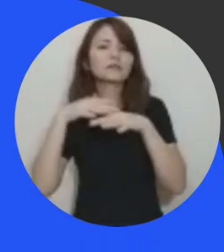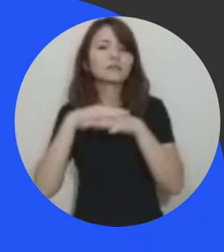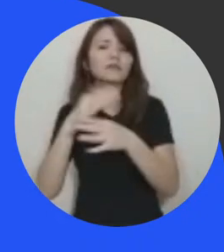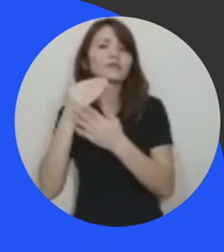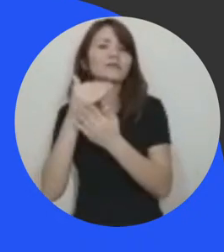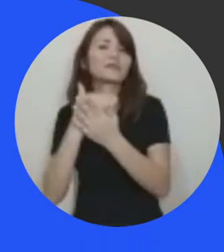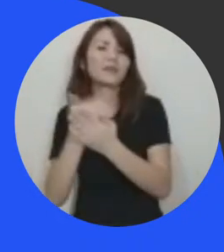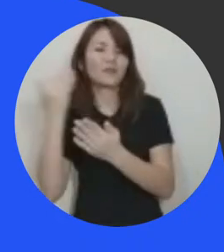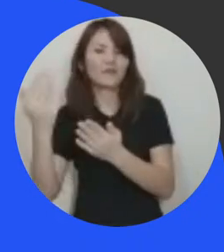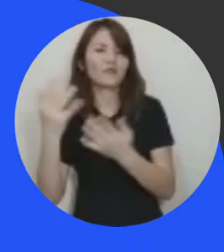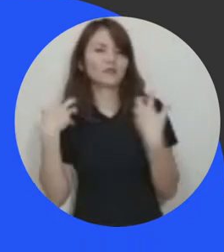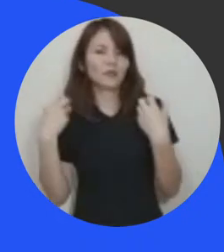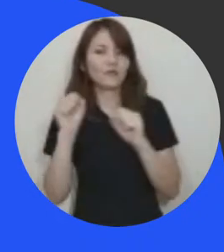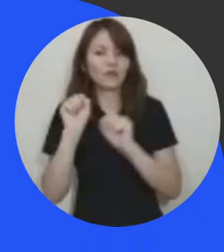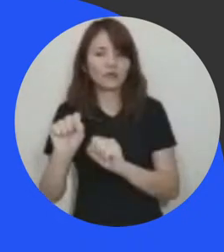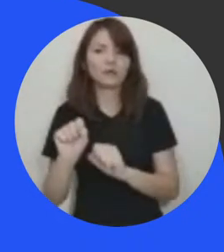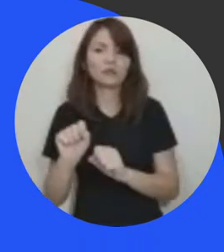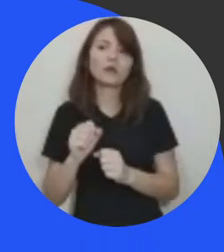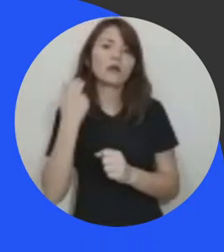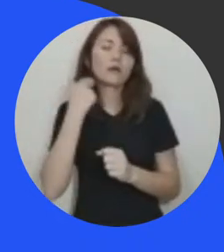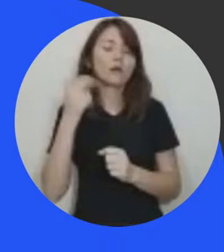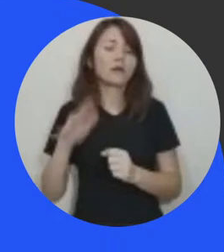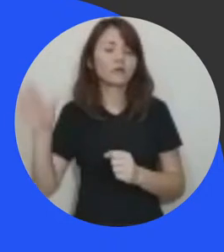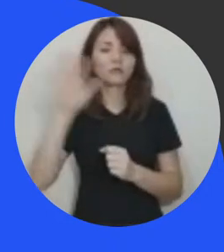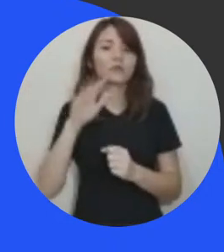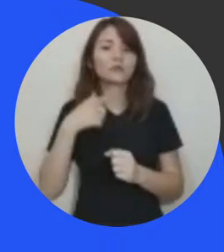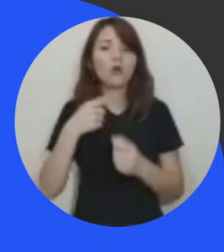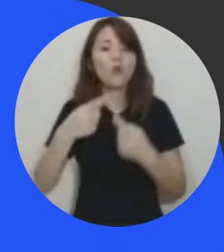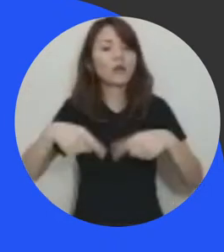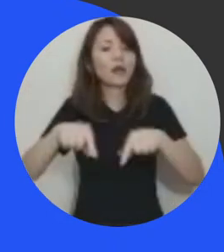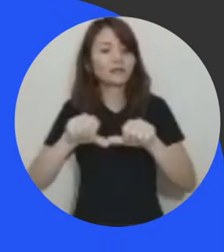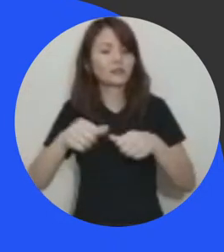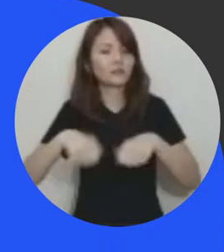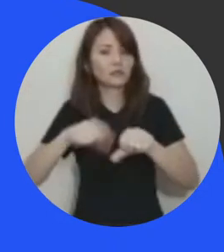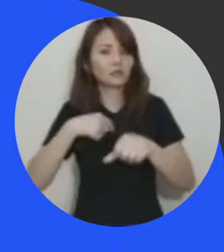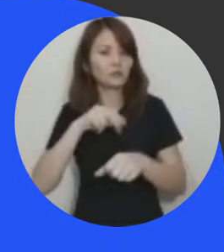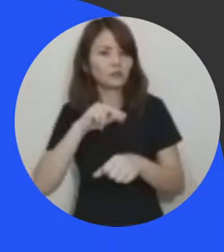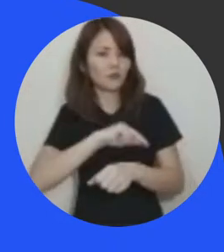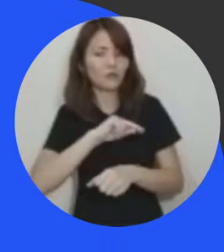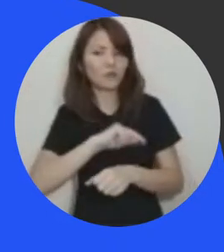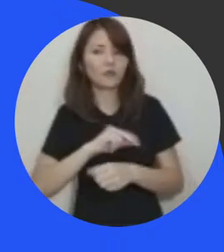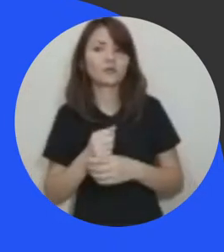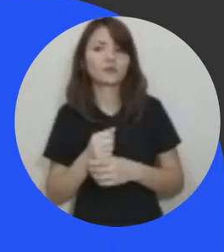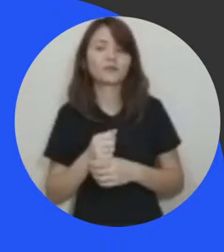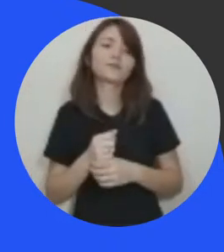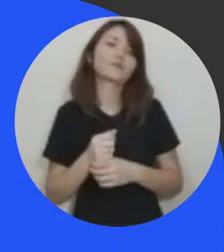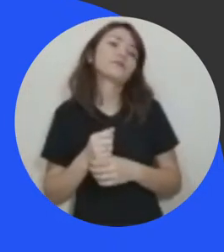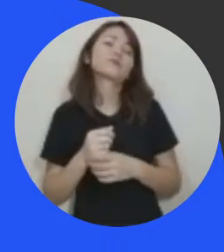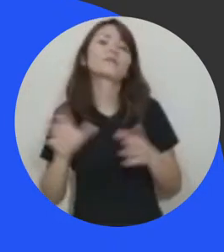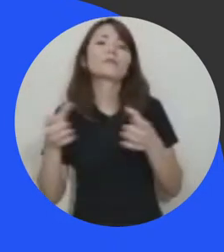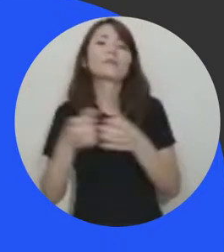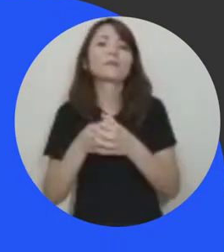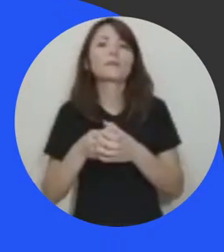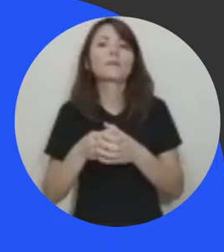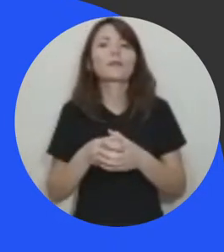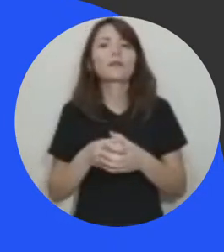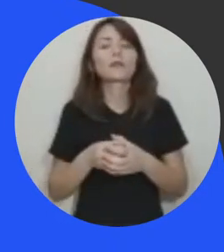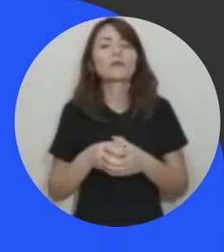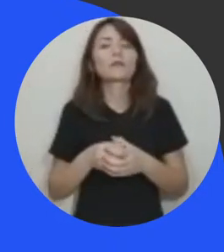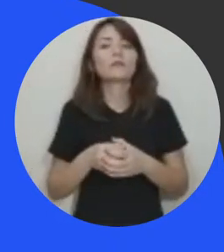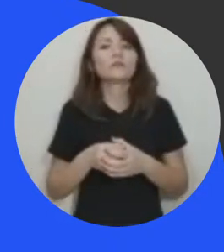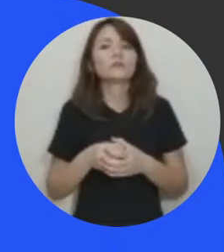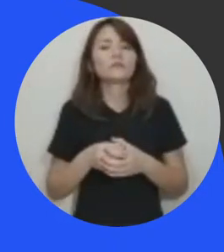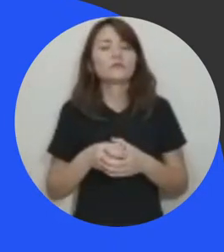the organisation I work in is called Public Health Wales. And Public Health Wales runs the diagnostic